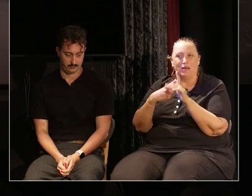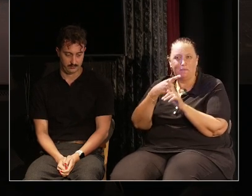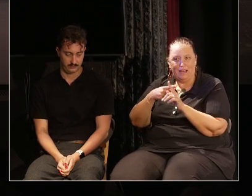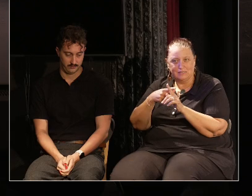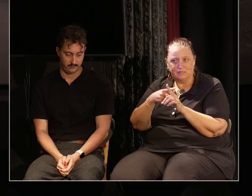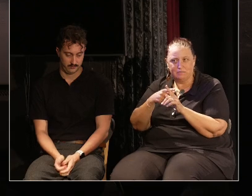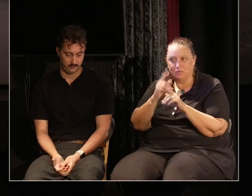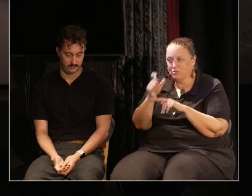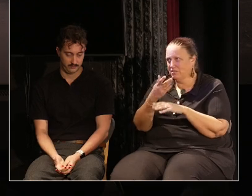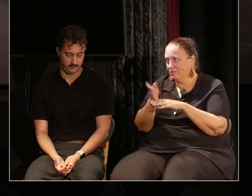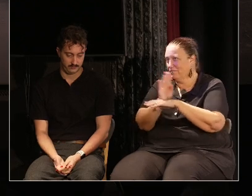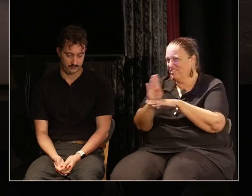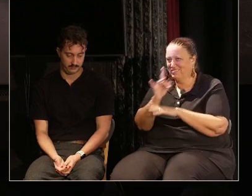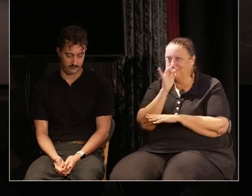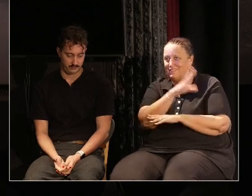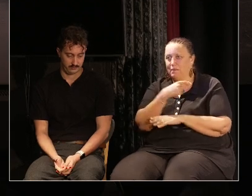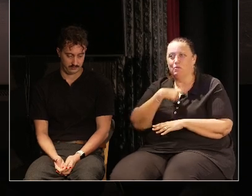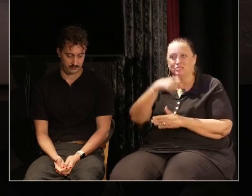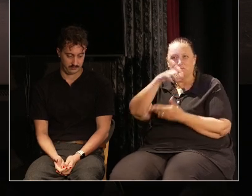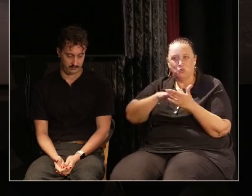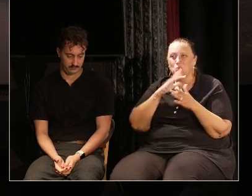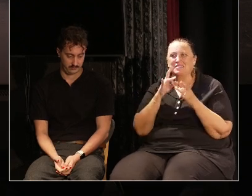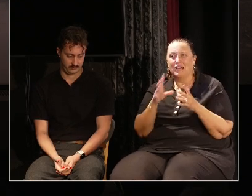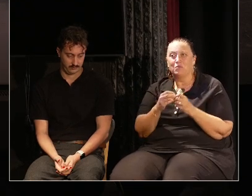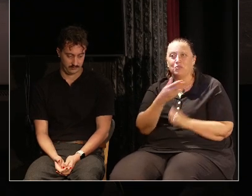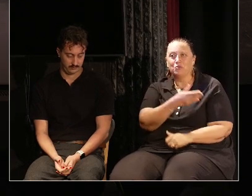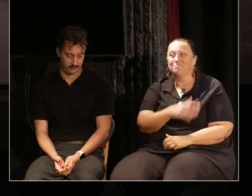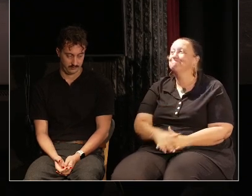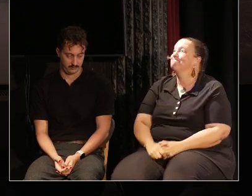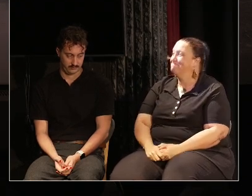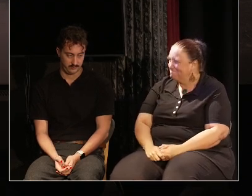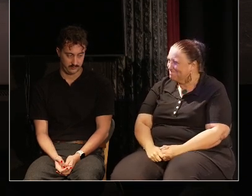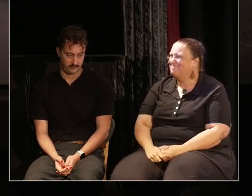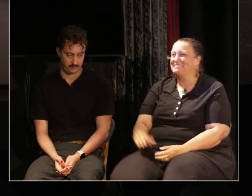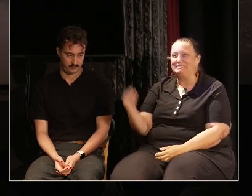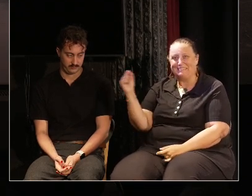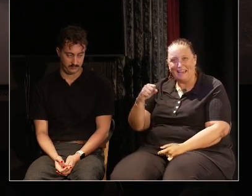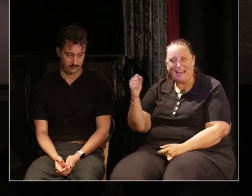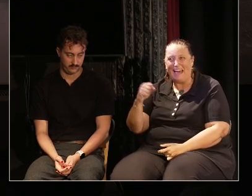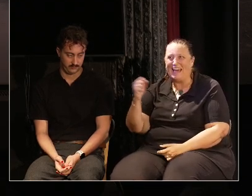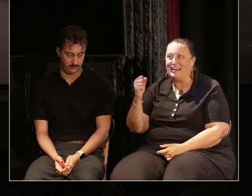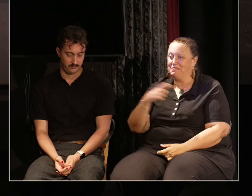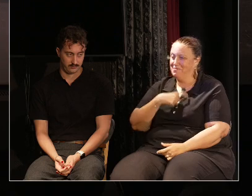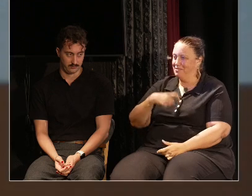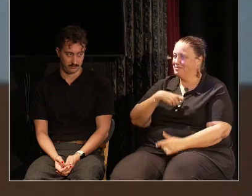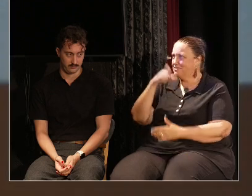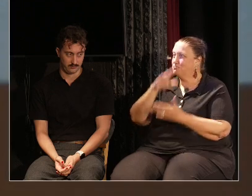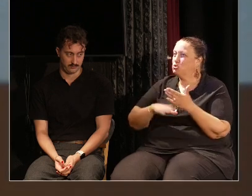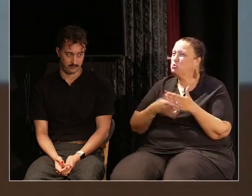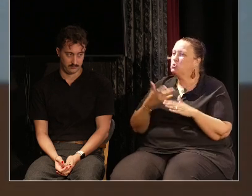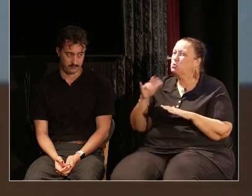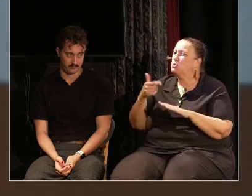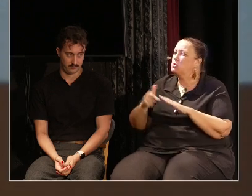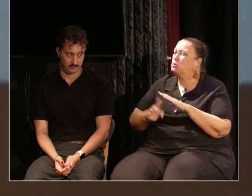personal experiences in this, so let's begin with you. Yeah, the personal experiences run quite deep actually and have become more